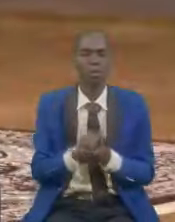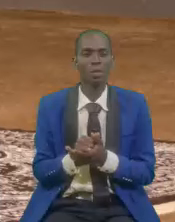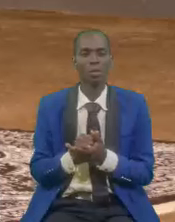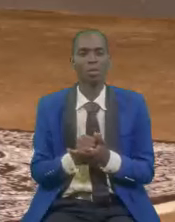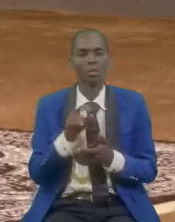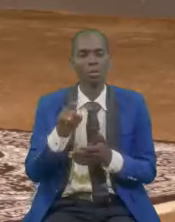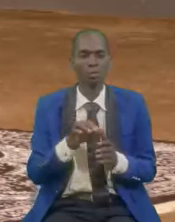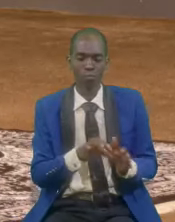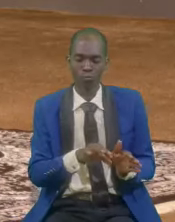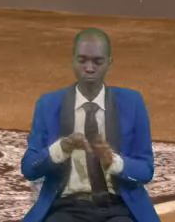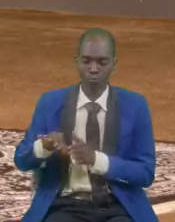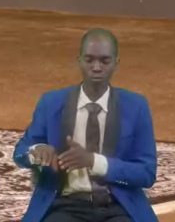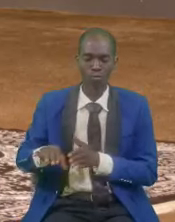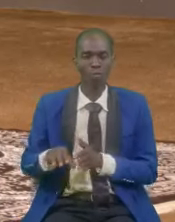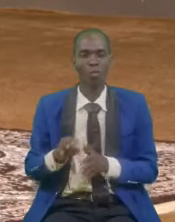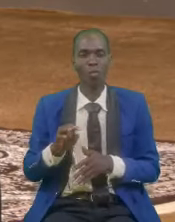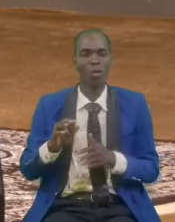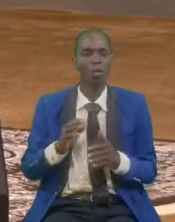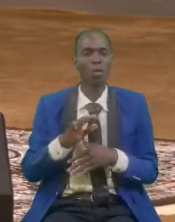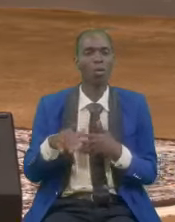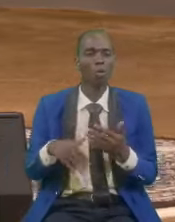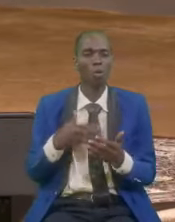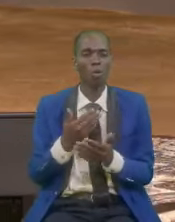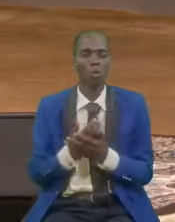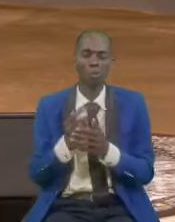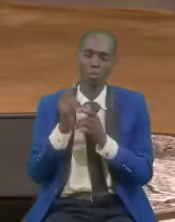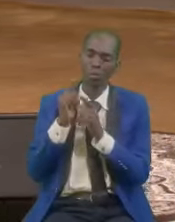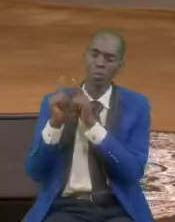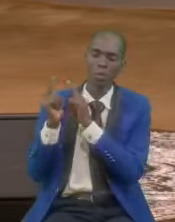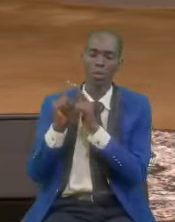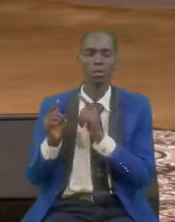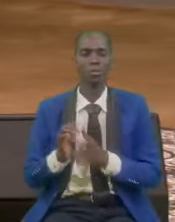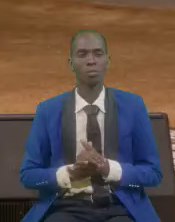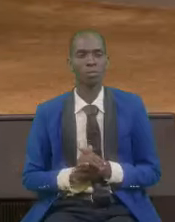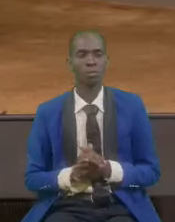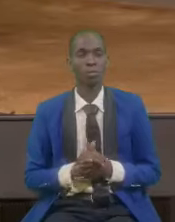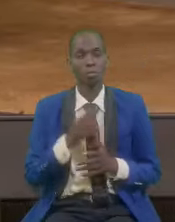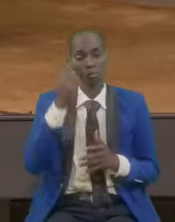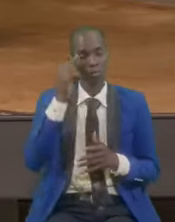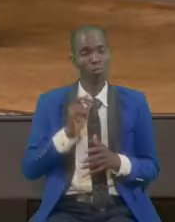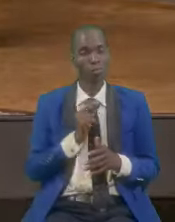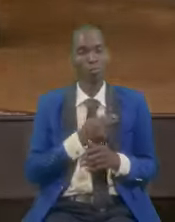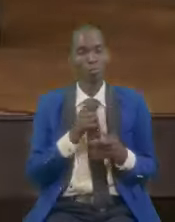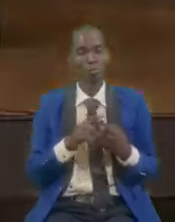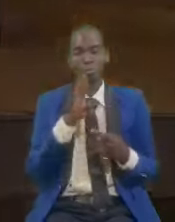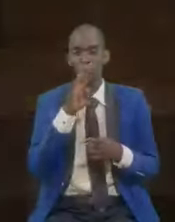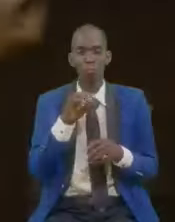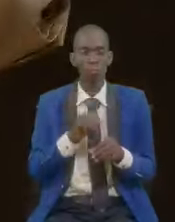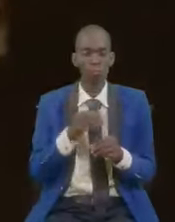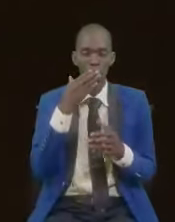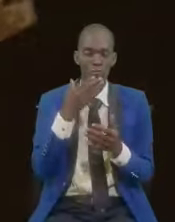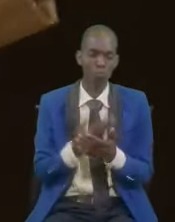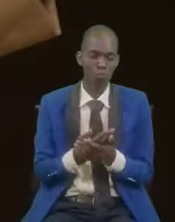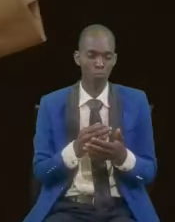laying aside all malice, for us to be in good relationship with